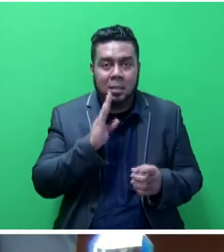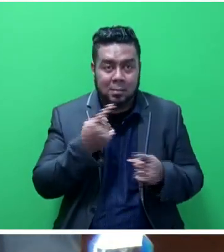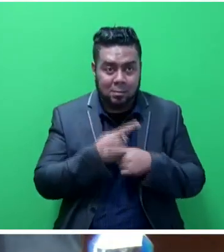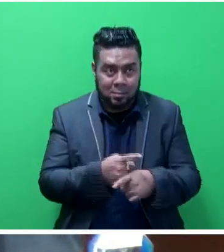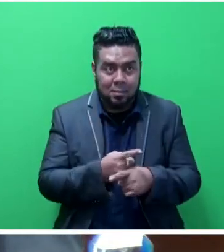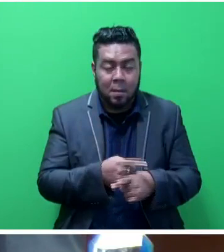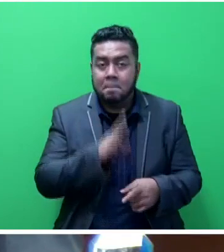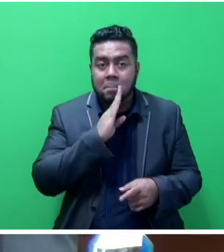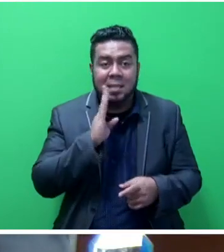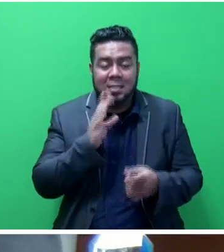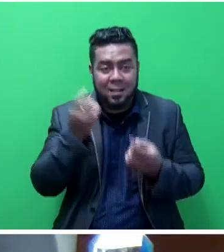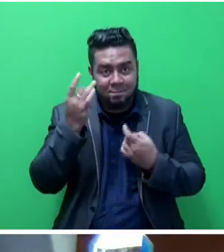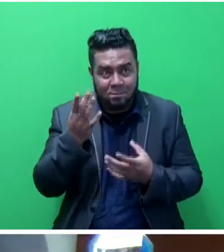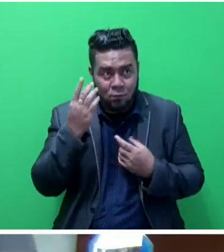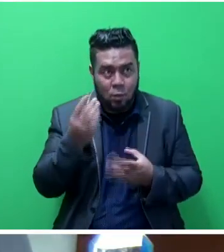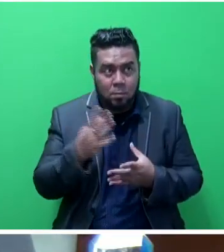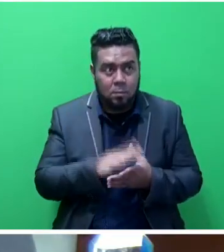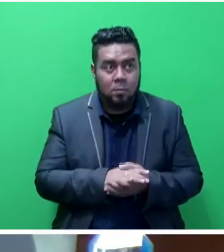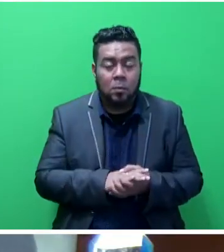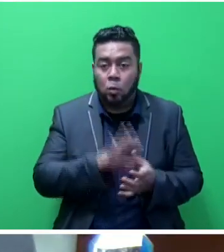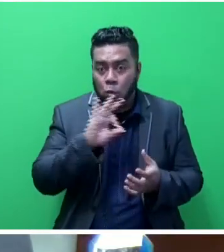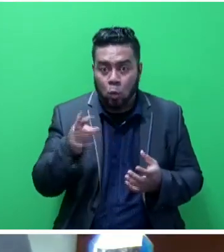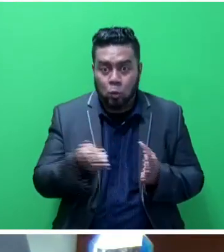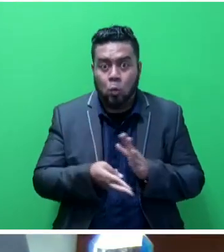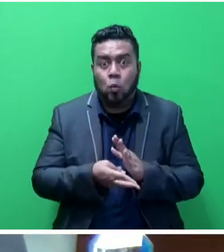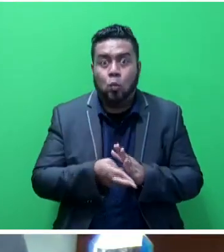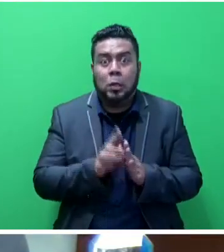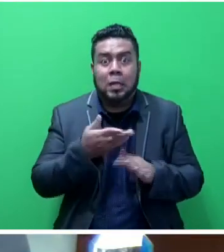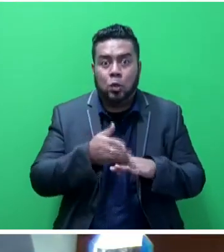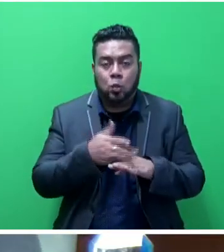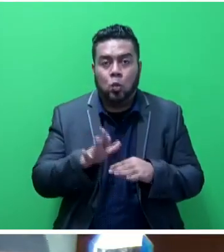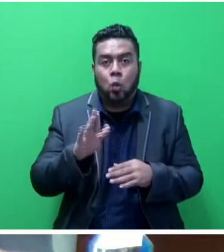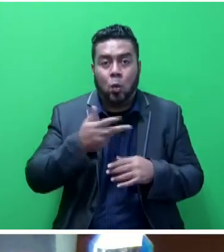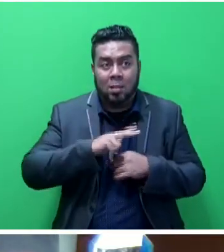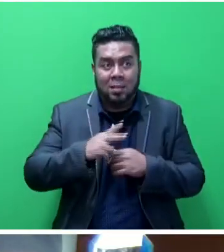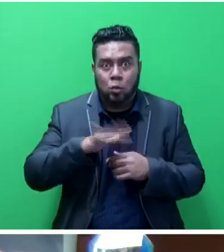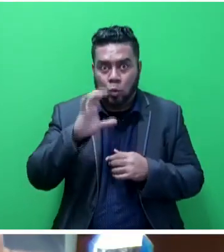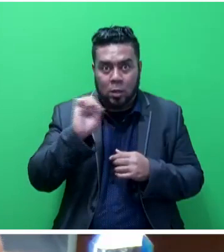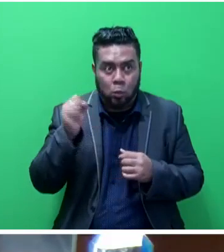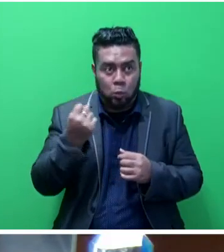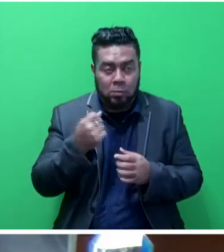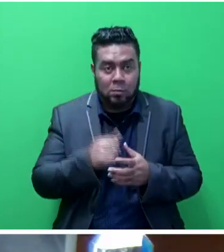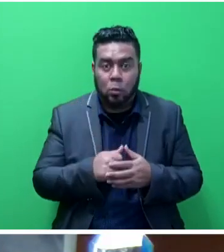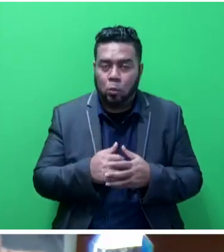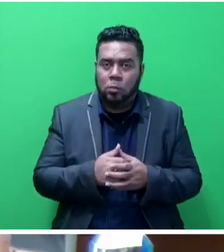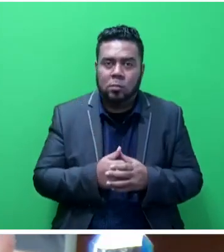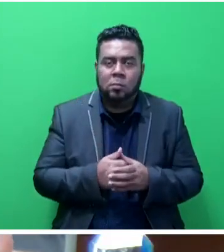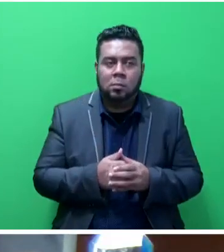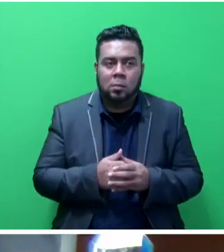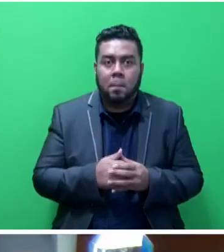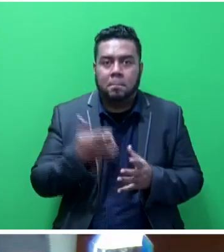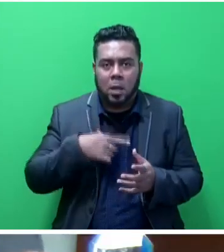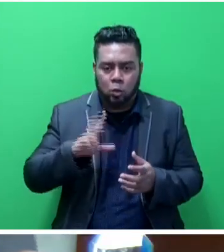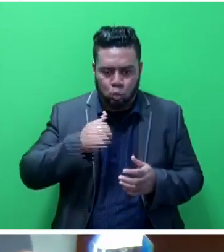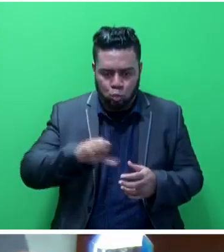and misinformed the landowners that don't renew your leases, you can make windfall gains by using